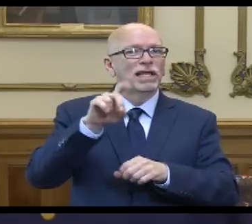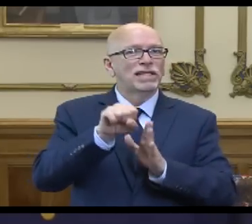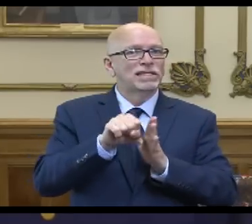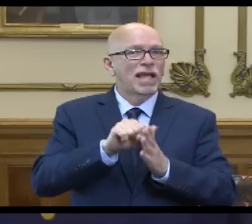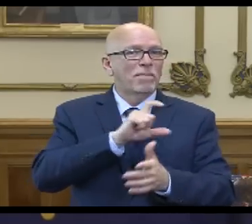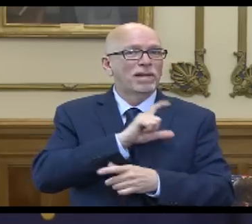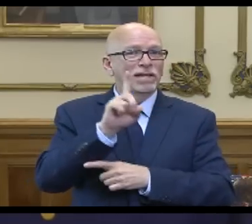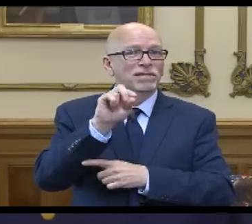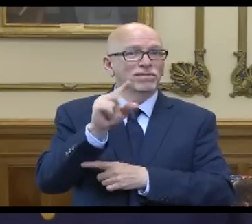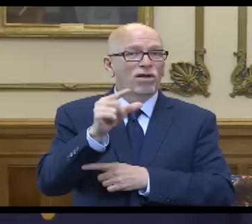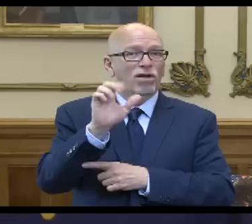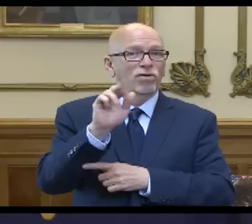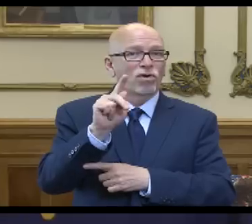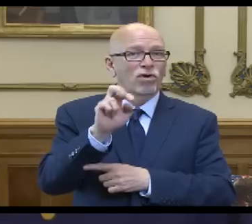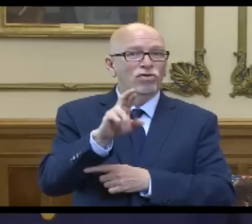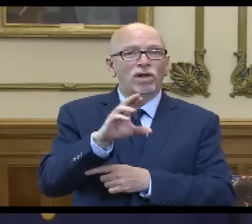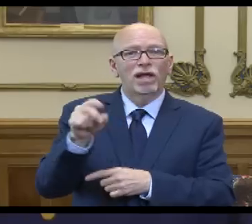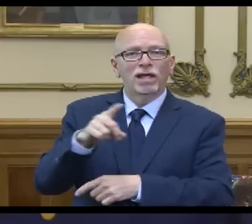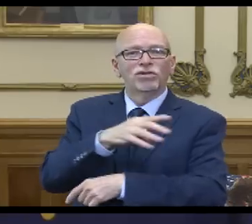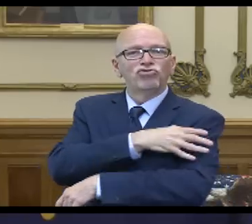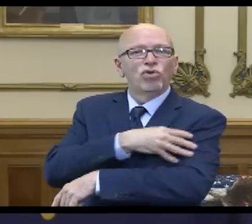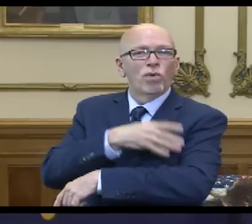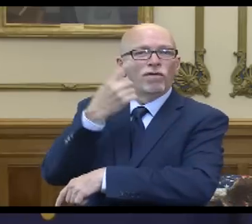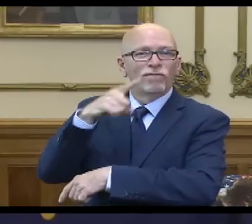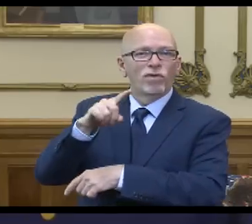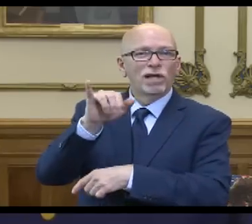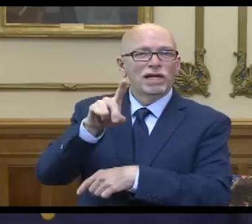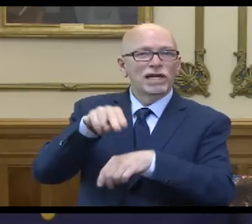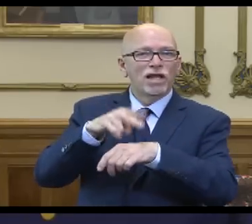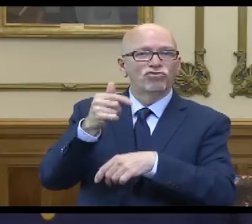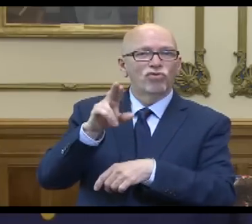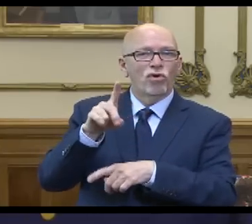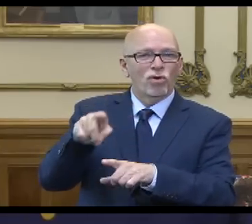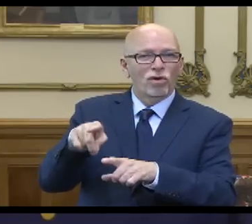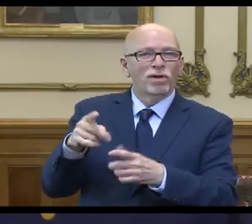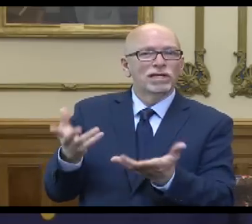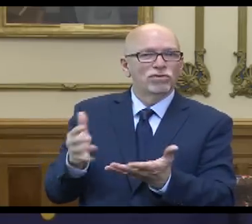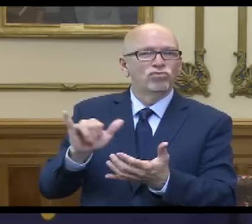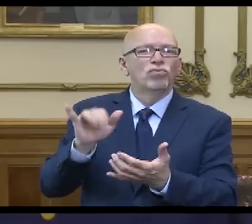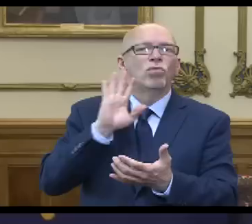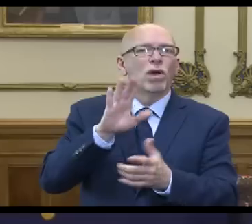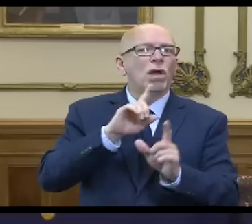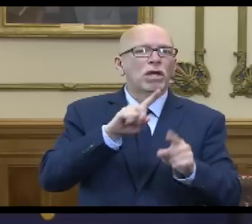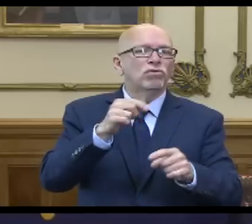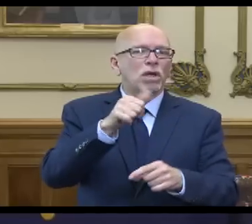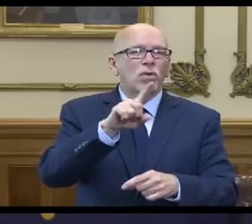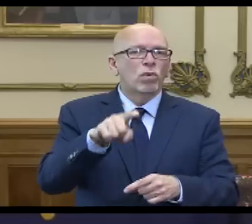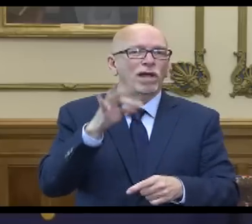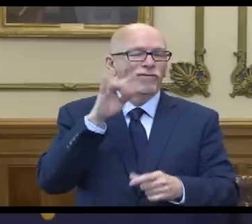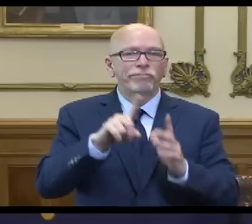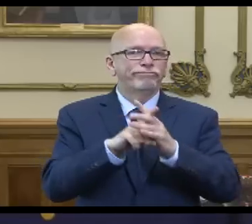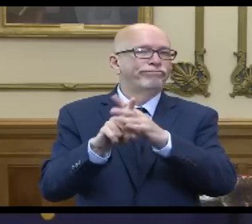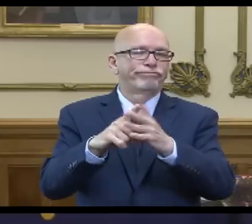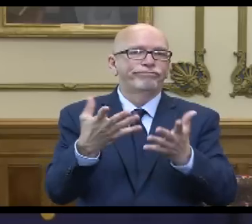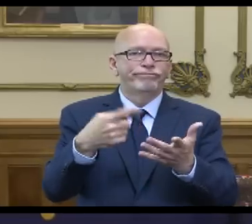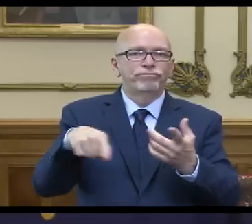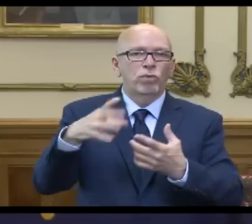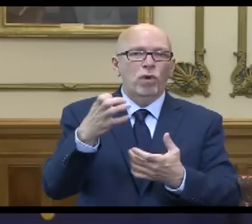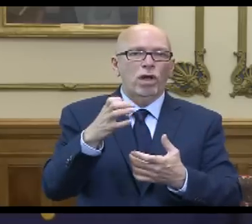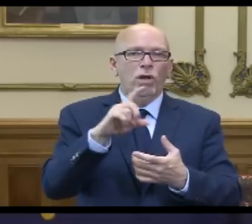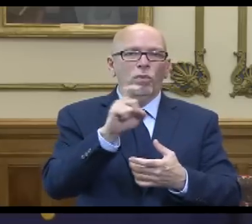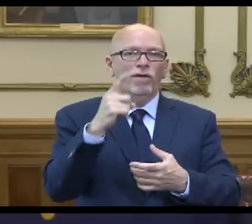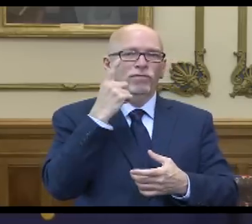Doug Carter, and the Adjutant General of the Indiana National Guard with us today, too, to answer questions if anyone in the press corps wants